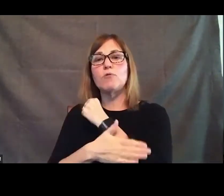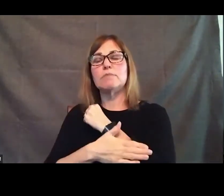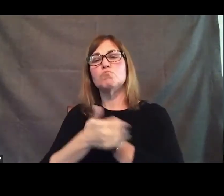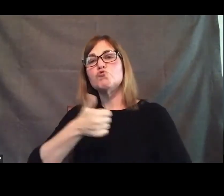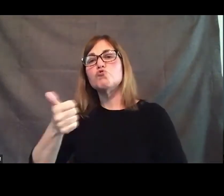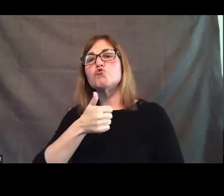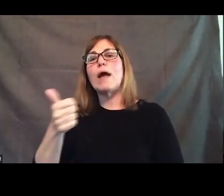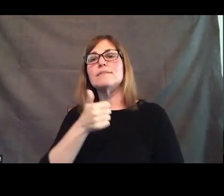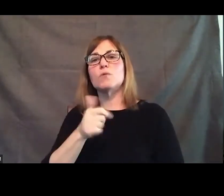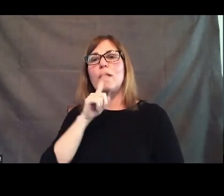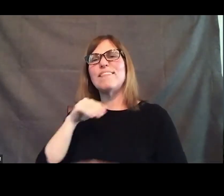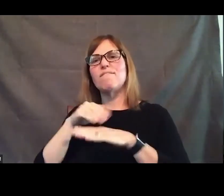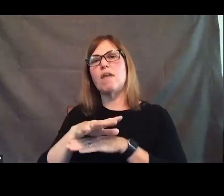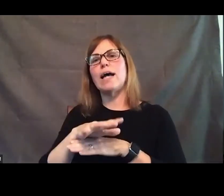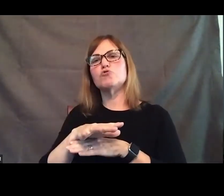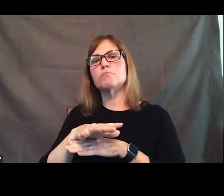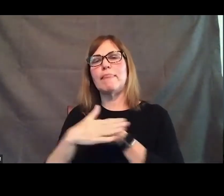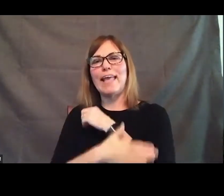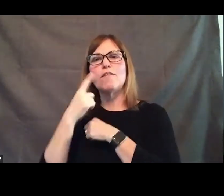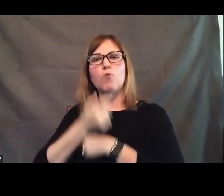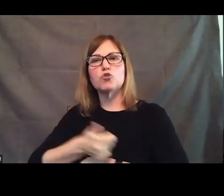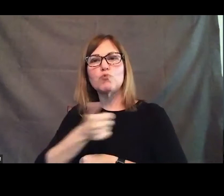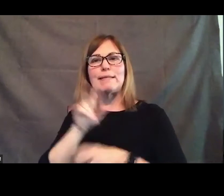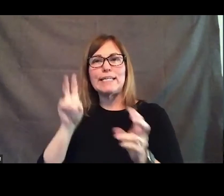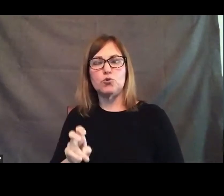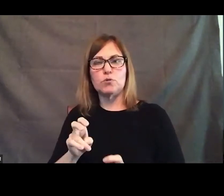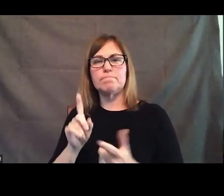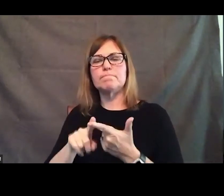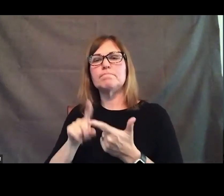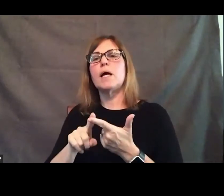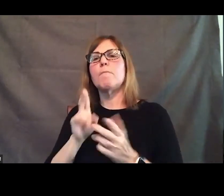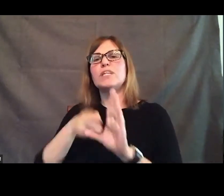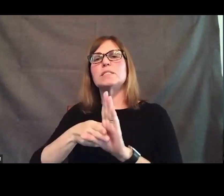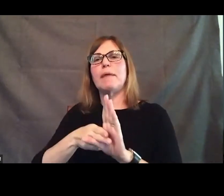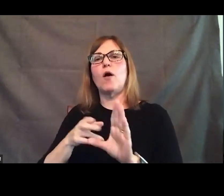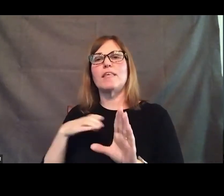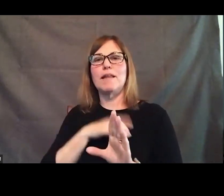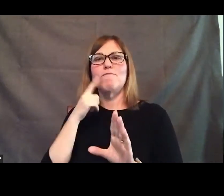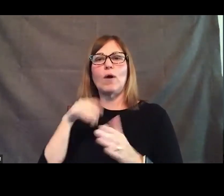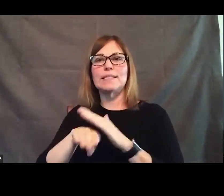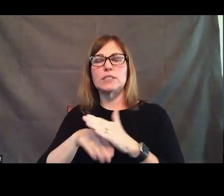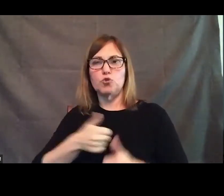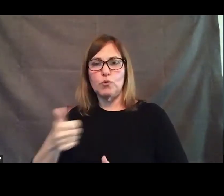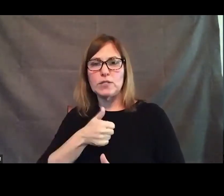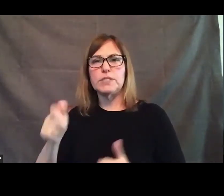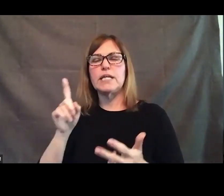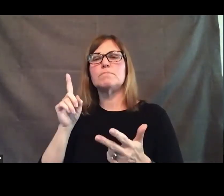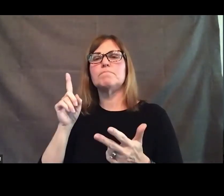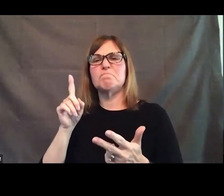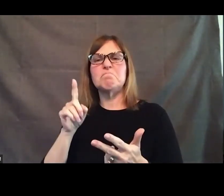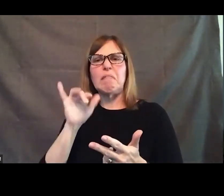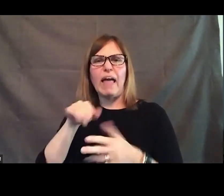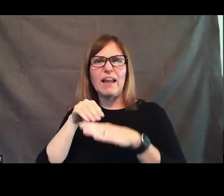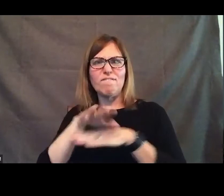on transit issues, has served on the Committee for Accessible Transportation, a group that advises the Port Authority on access on issues